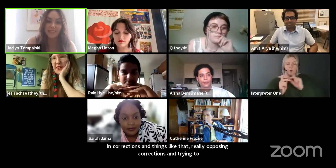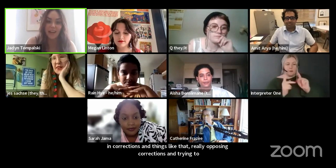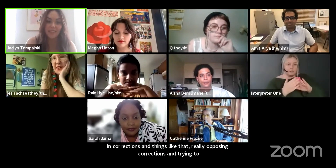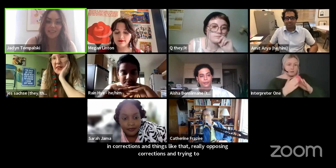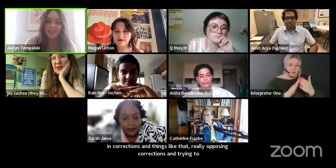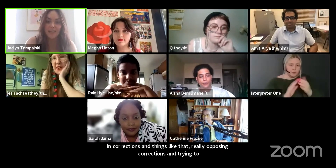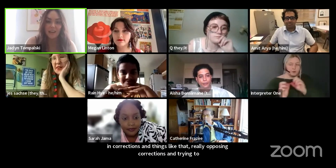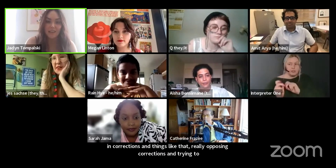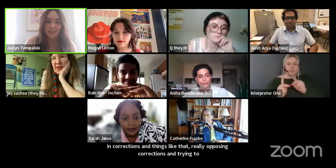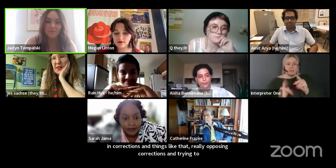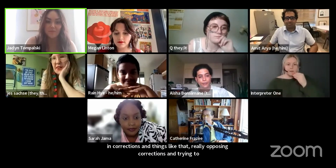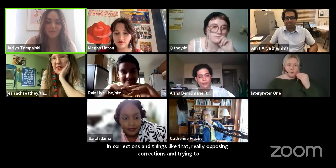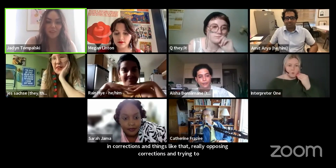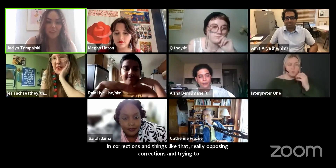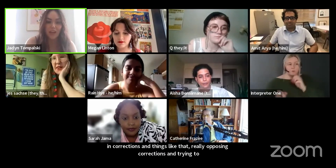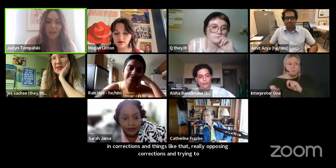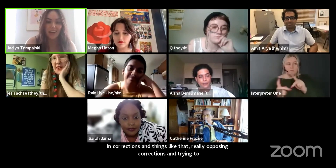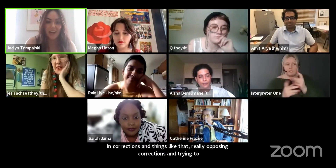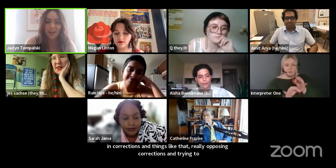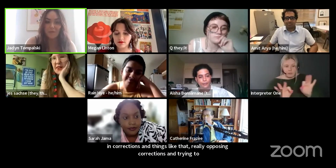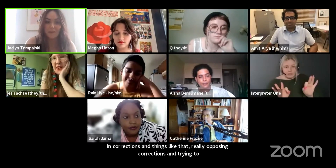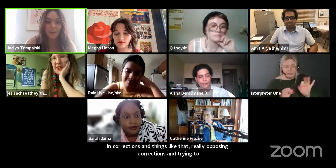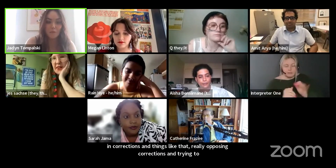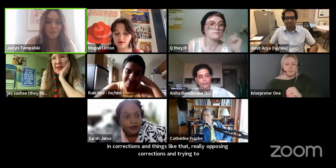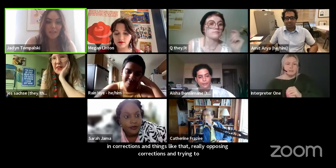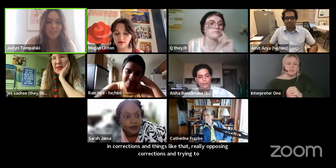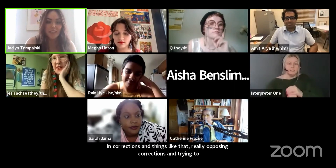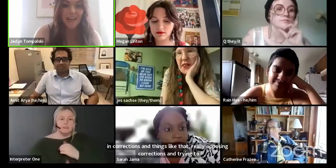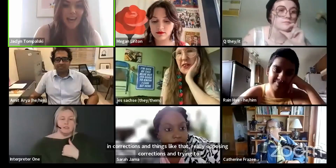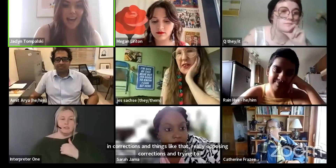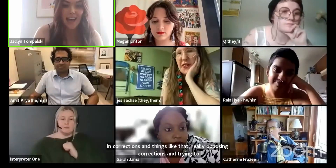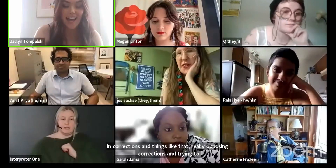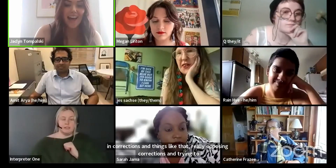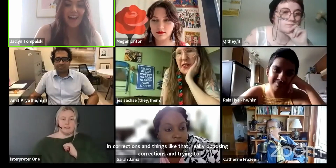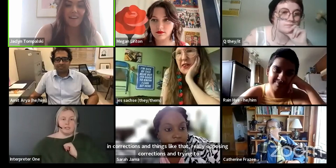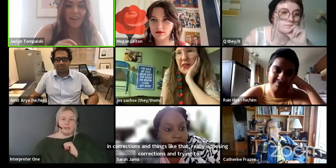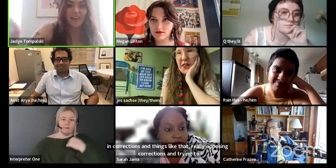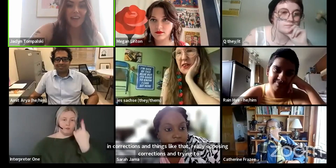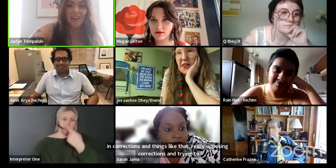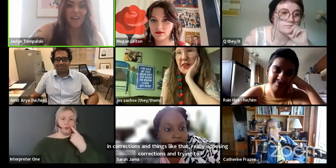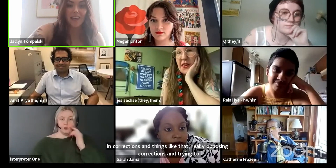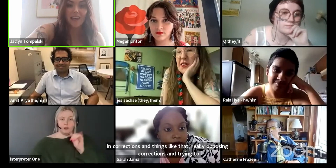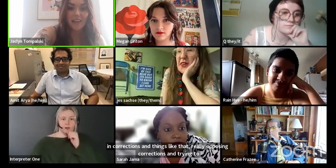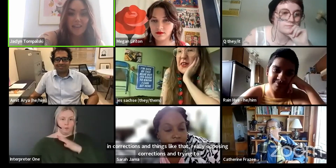things like that. I am femme presenting. I have